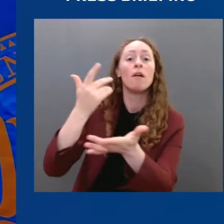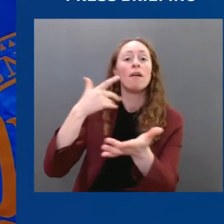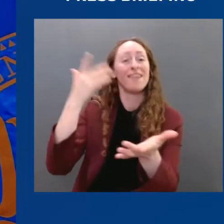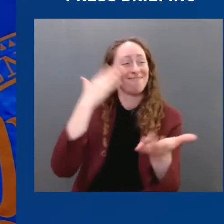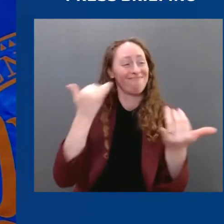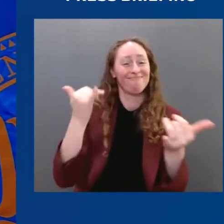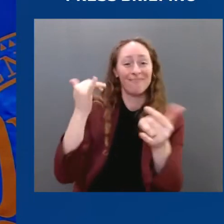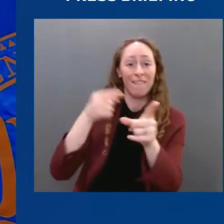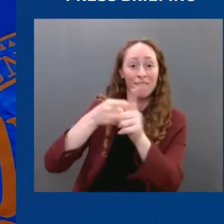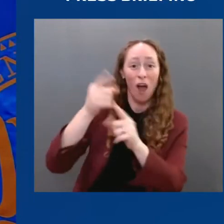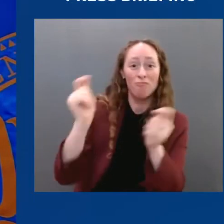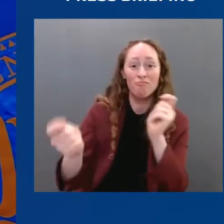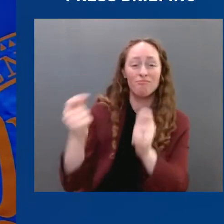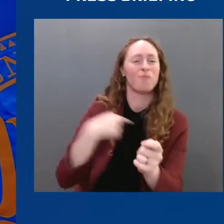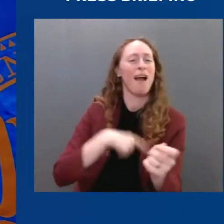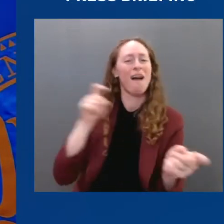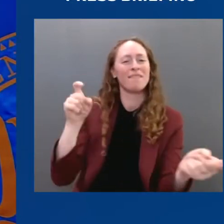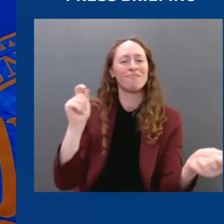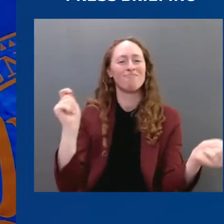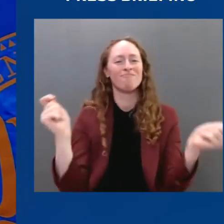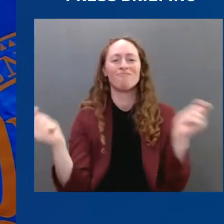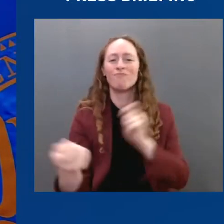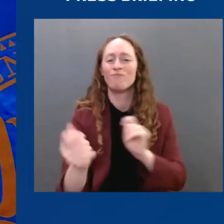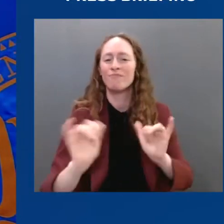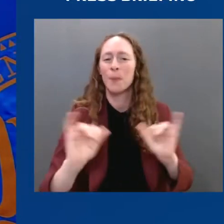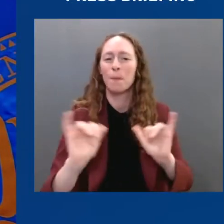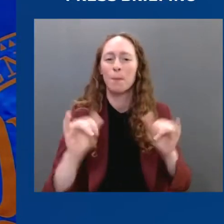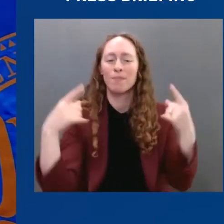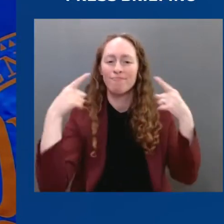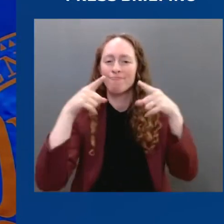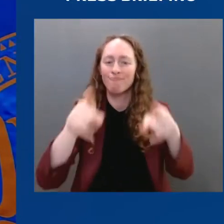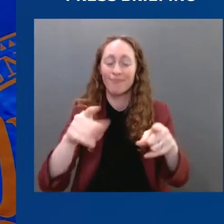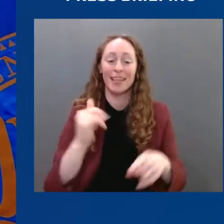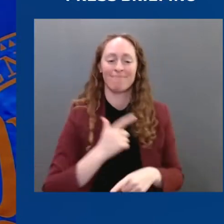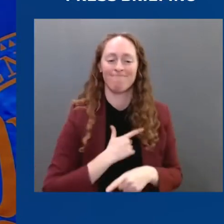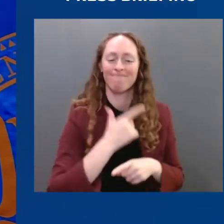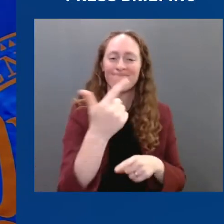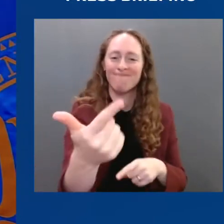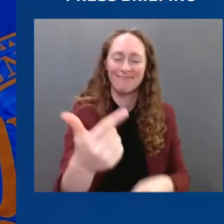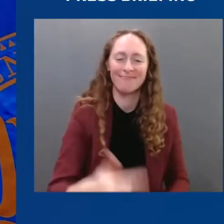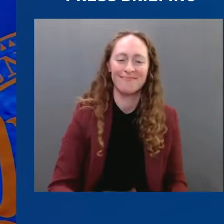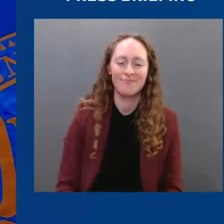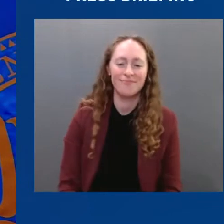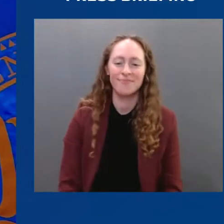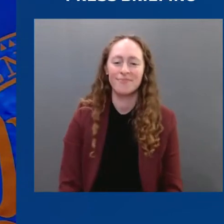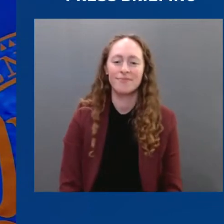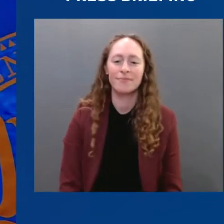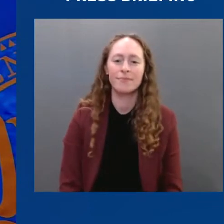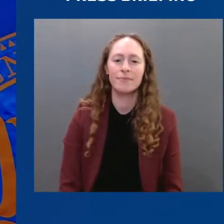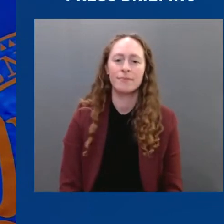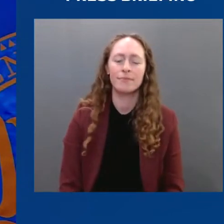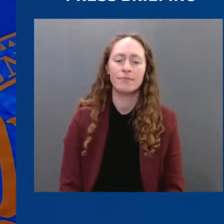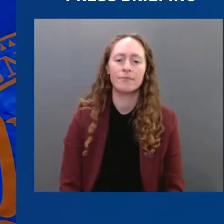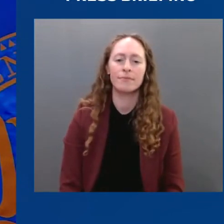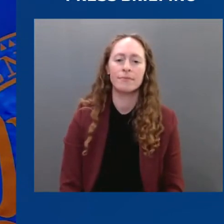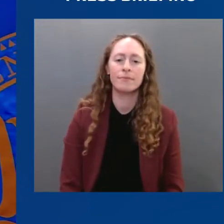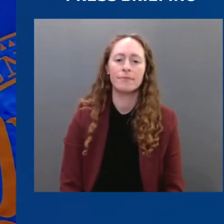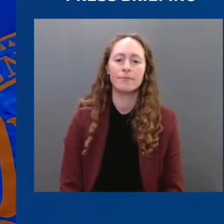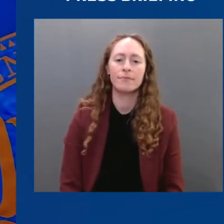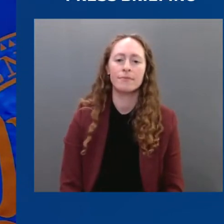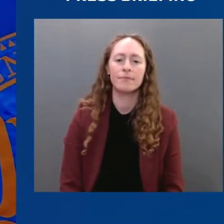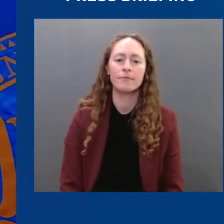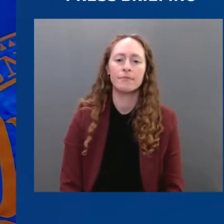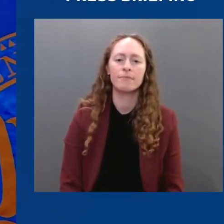you very much, Dr. Belinsky. I'd like to talk a little bit more specifically now about the evolution of variants, particularly focusing